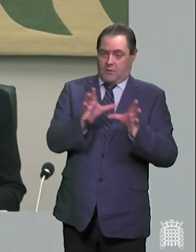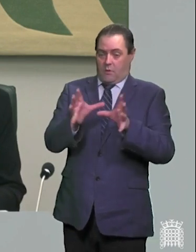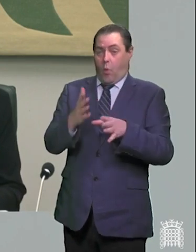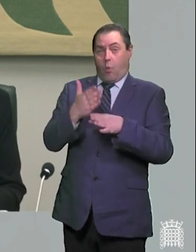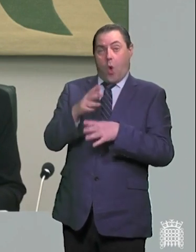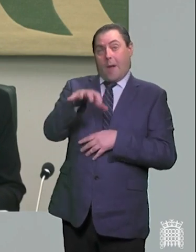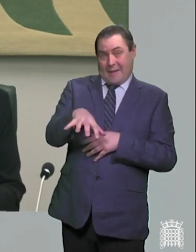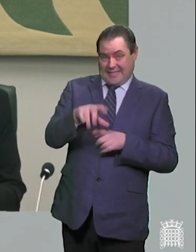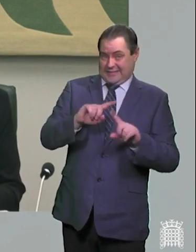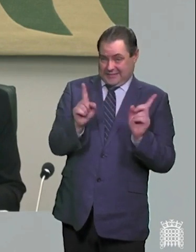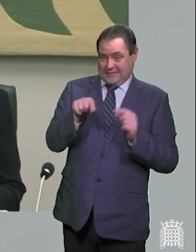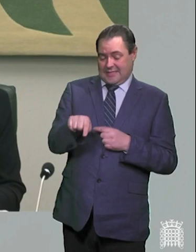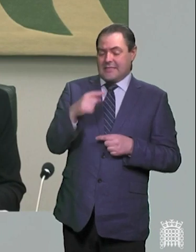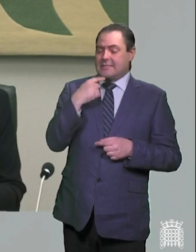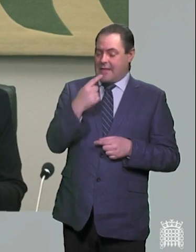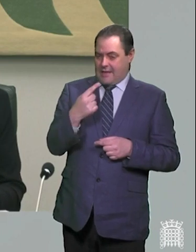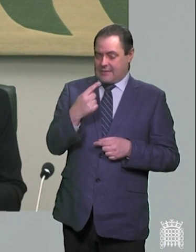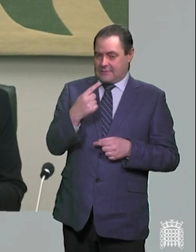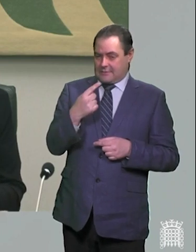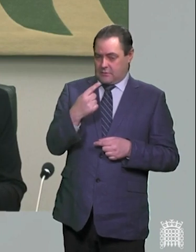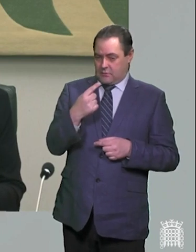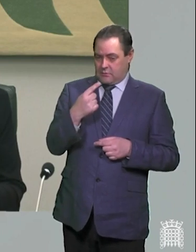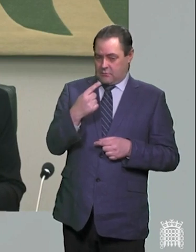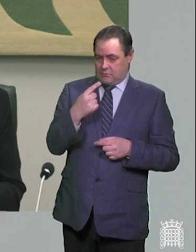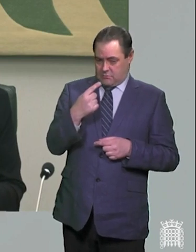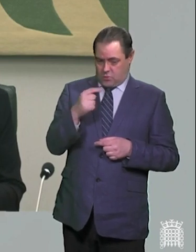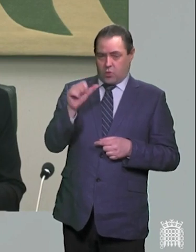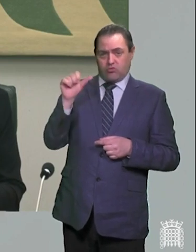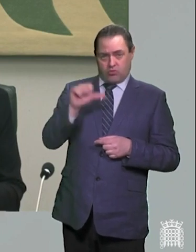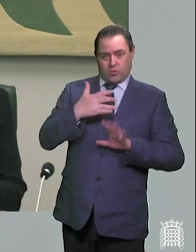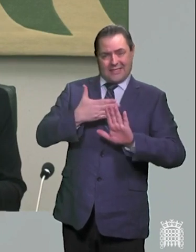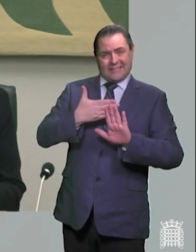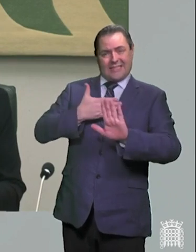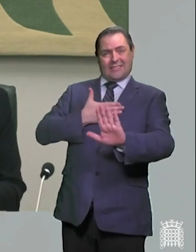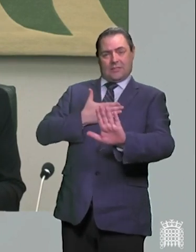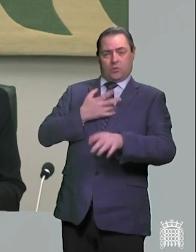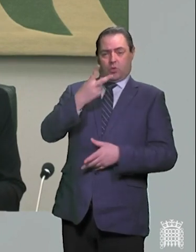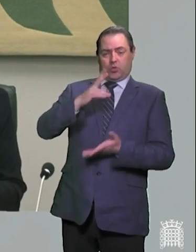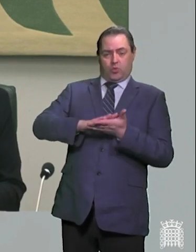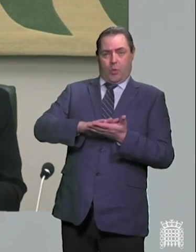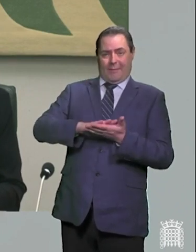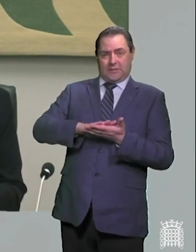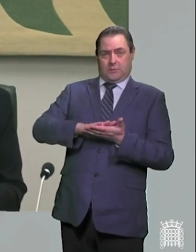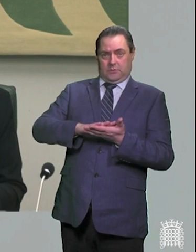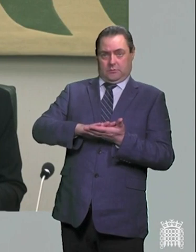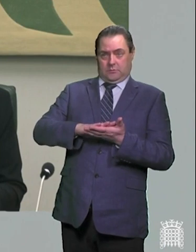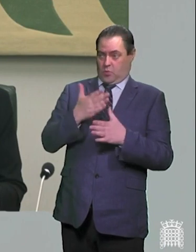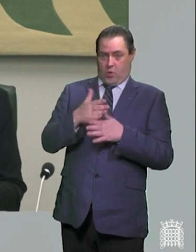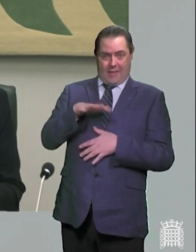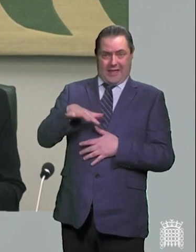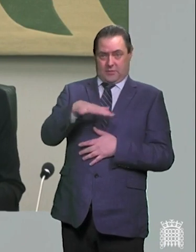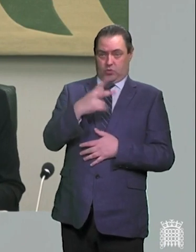at that time stated that there should be social distancing of 2 meters in the